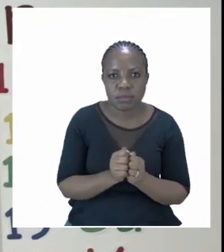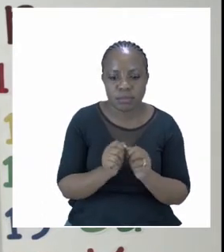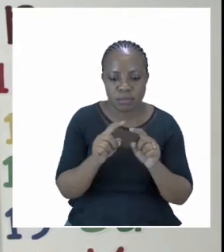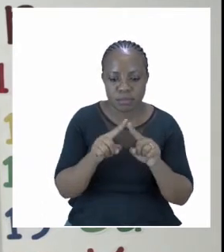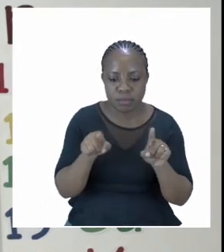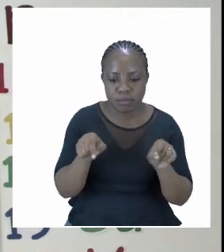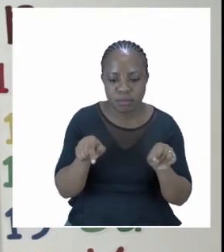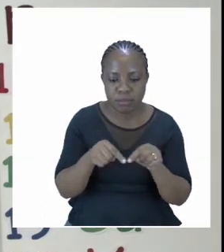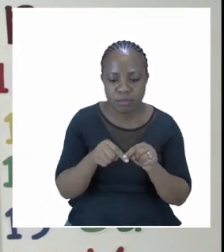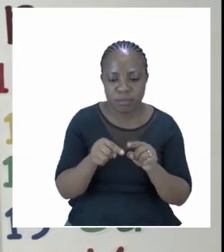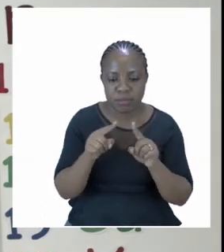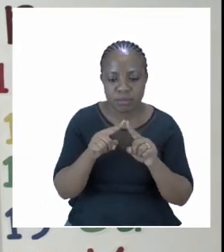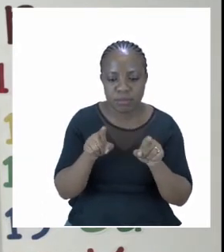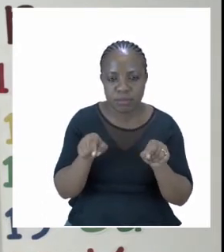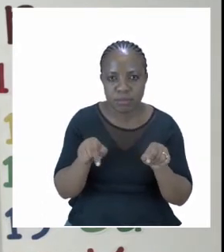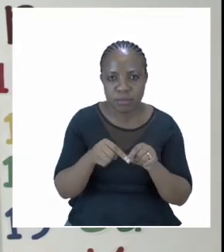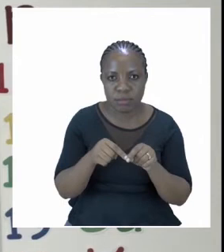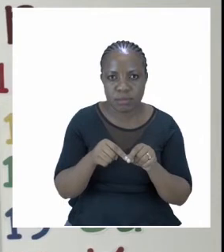Square.